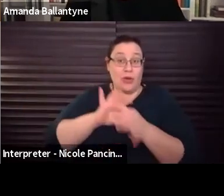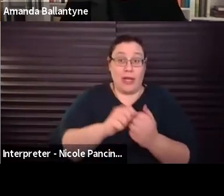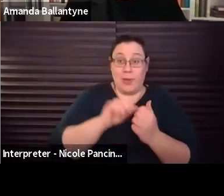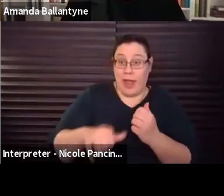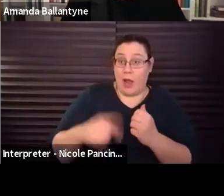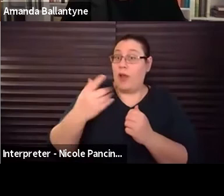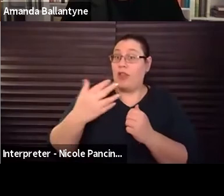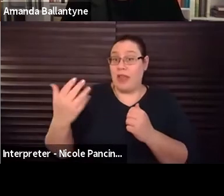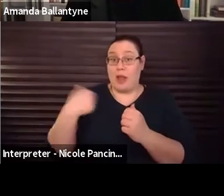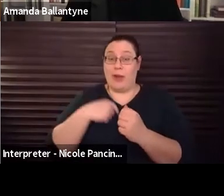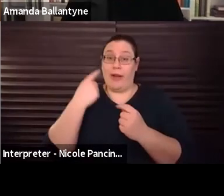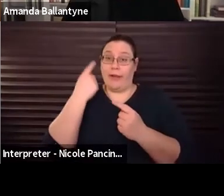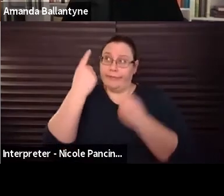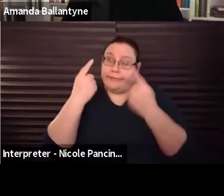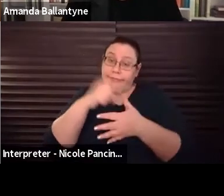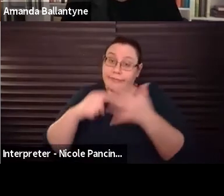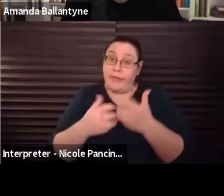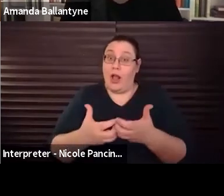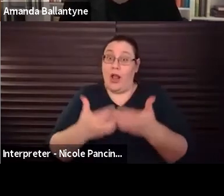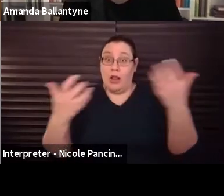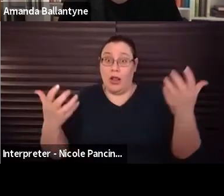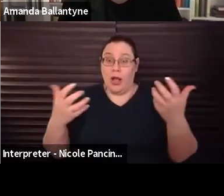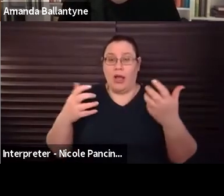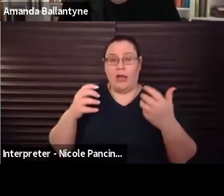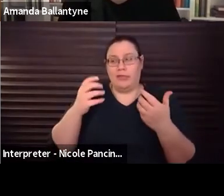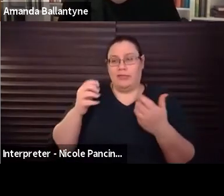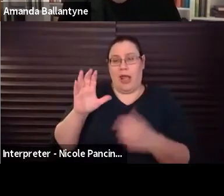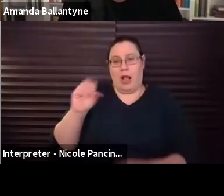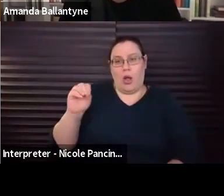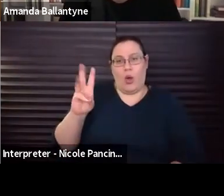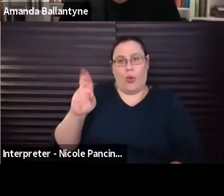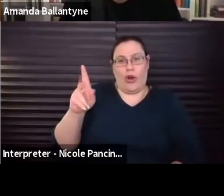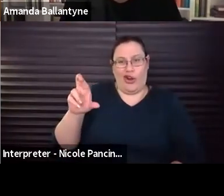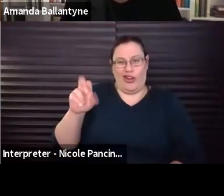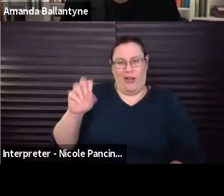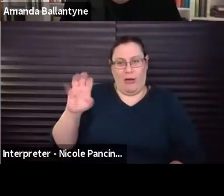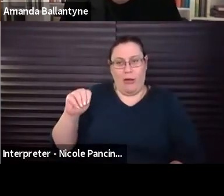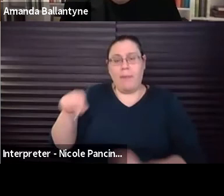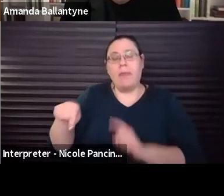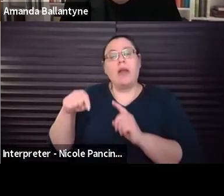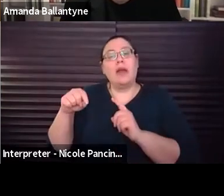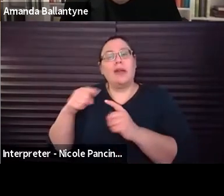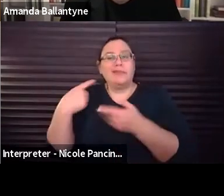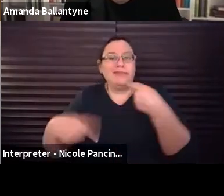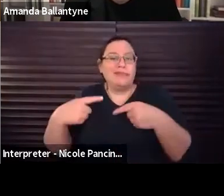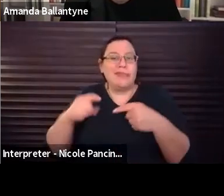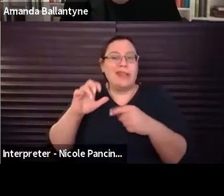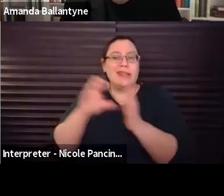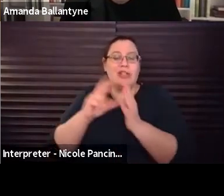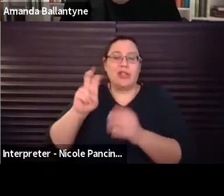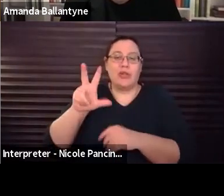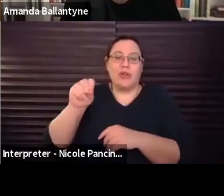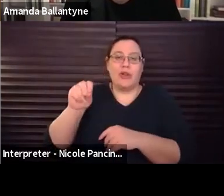that we are thinking a lot about at Coworker is the debate around Section 230 of the Communications